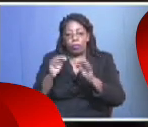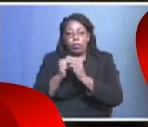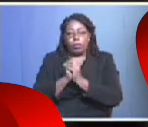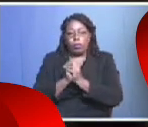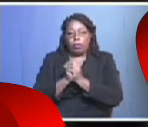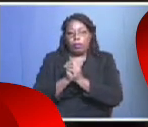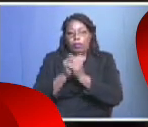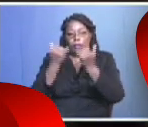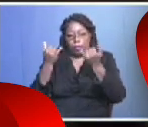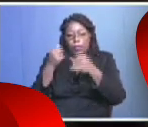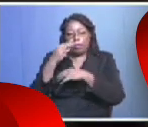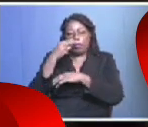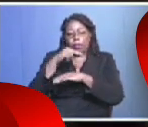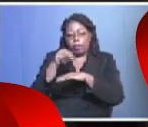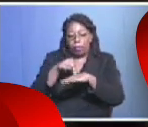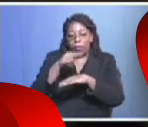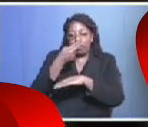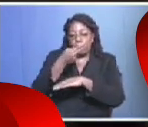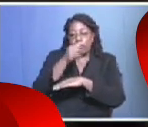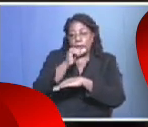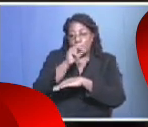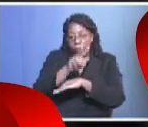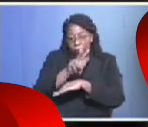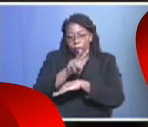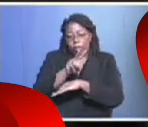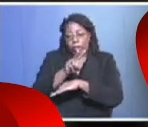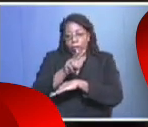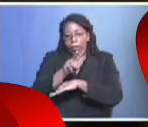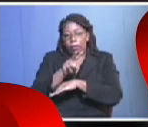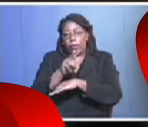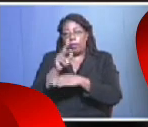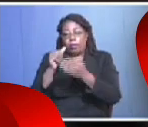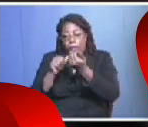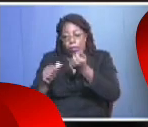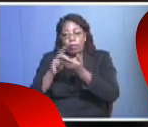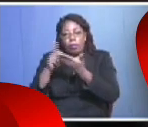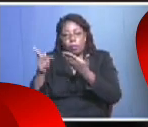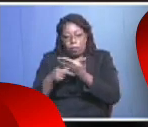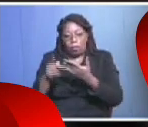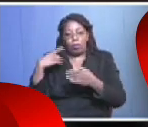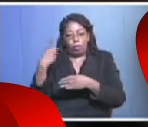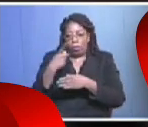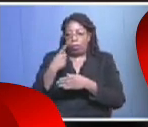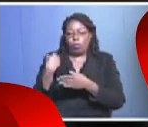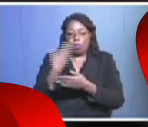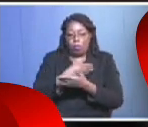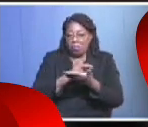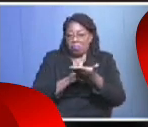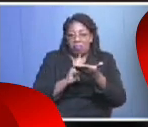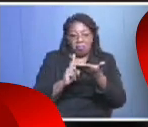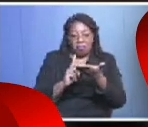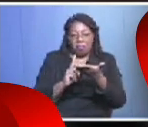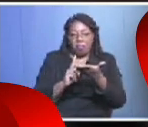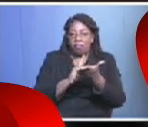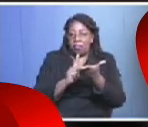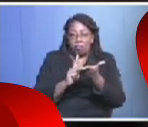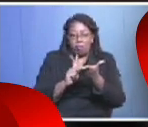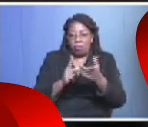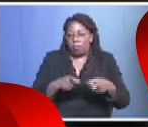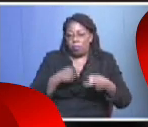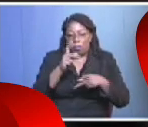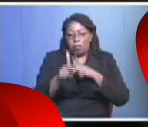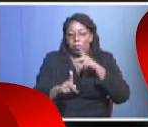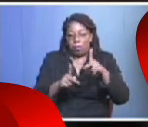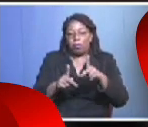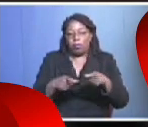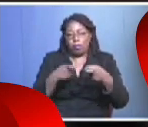In the National HIV and AIDS program, our pharmacy supplies it to public providers